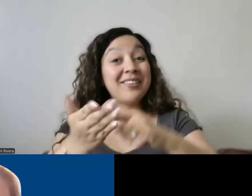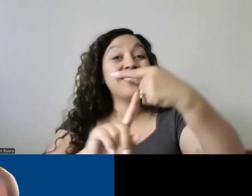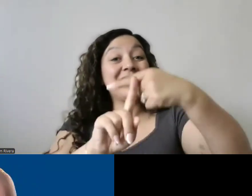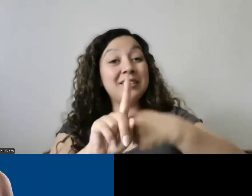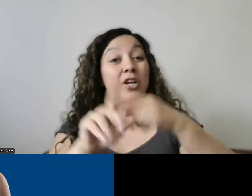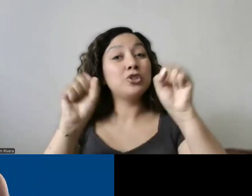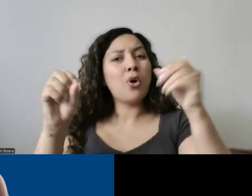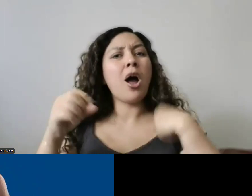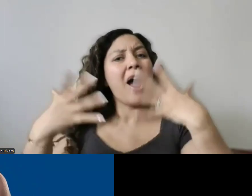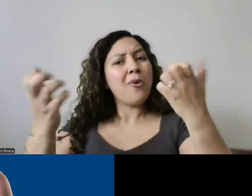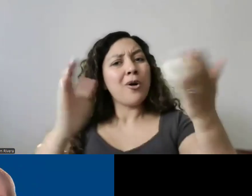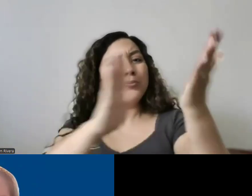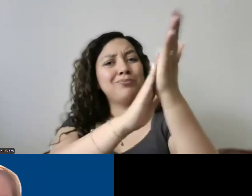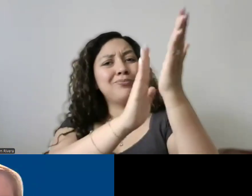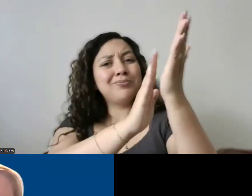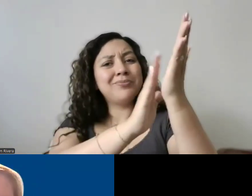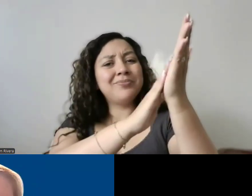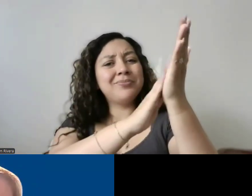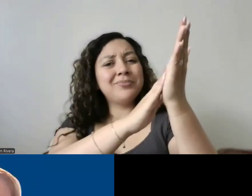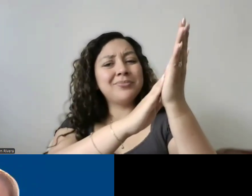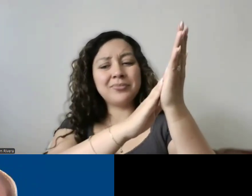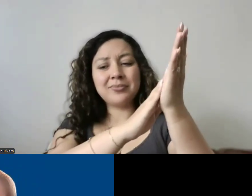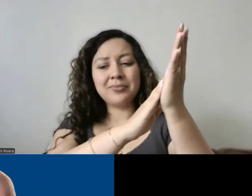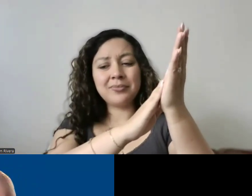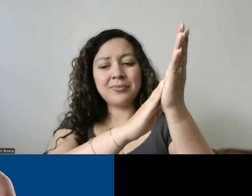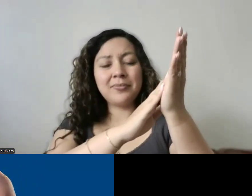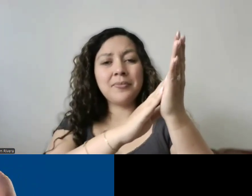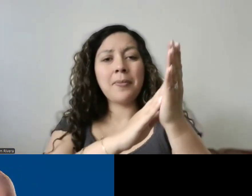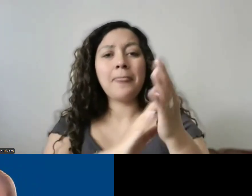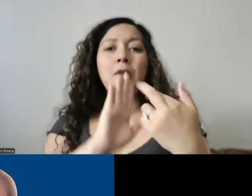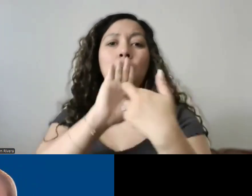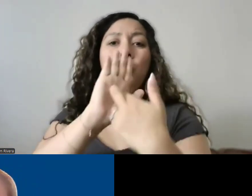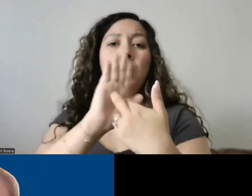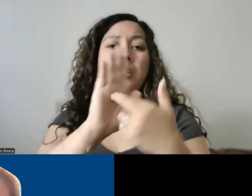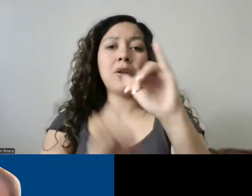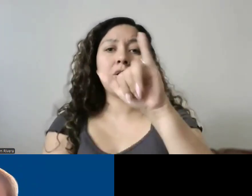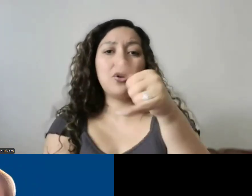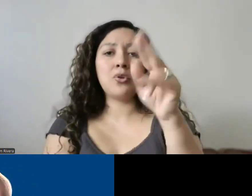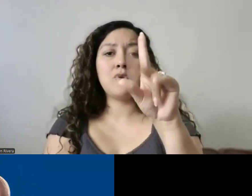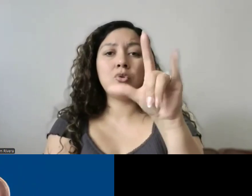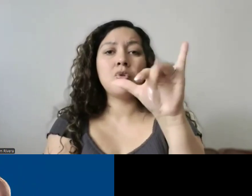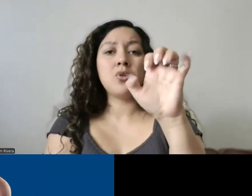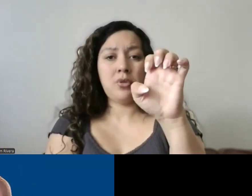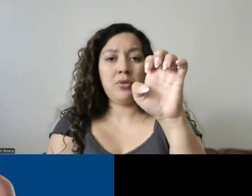shout out to a quiet, steady Representative Julie Soulier, who's